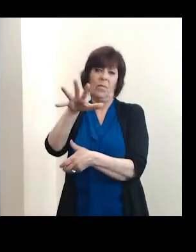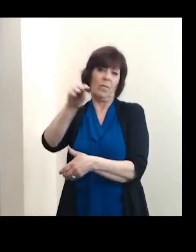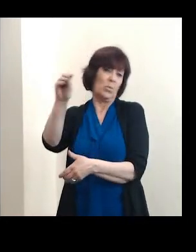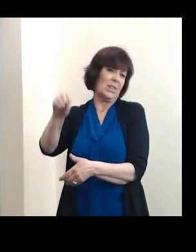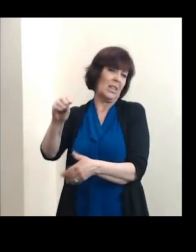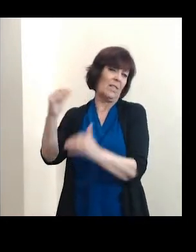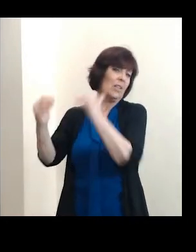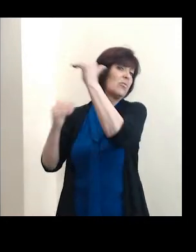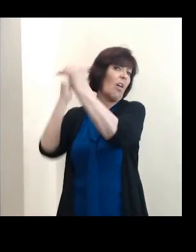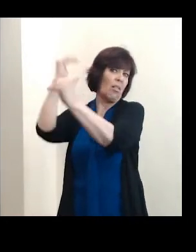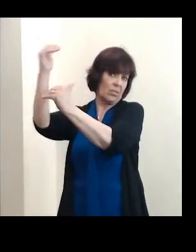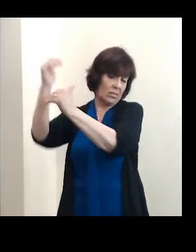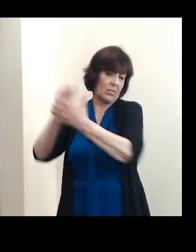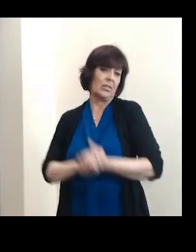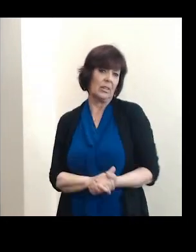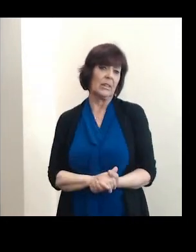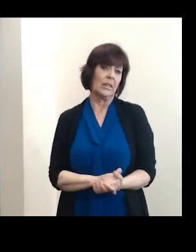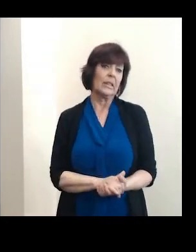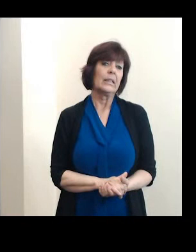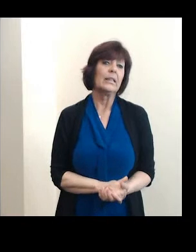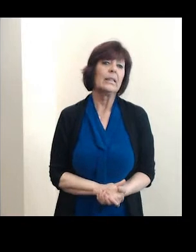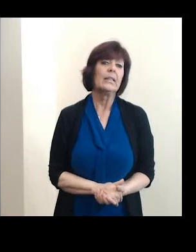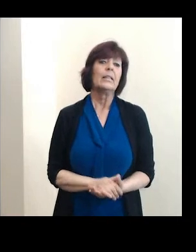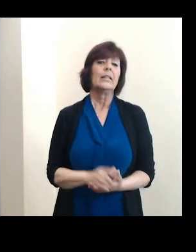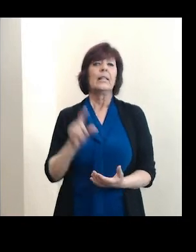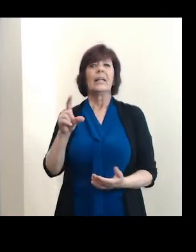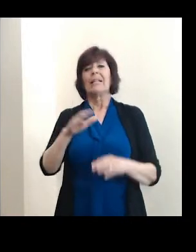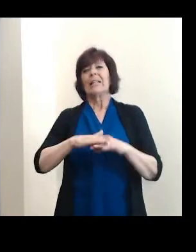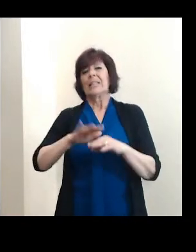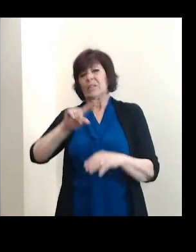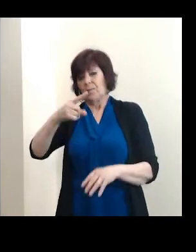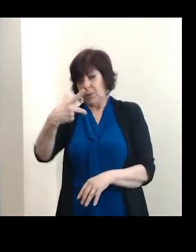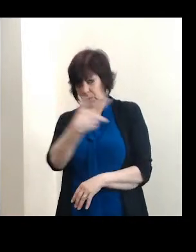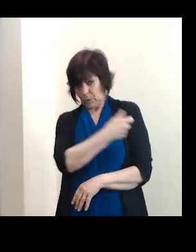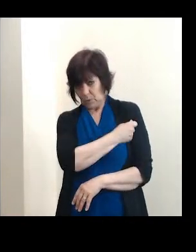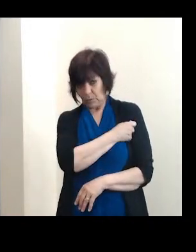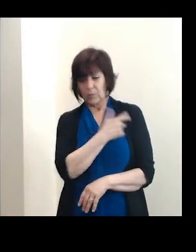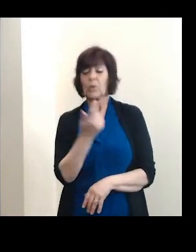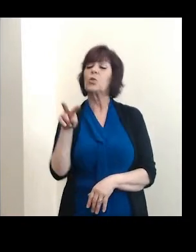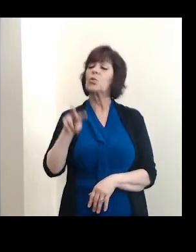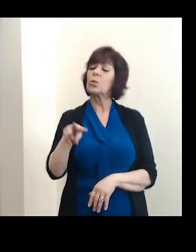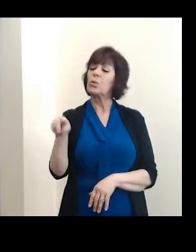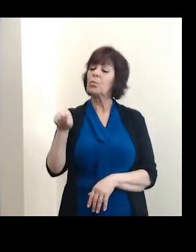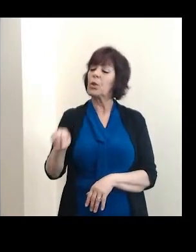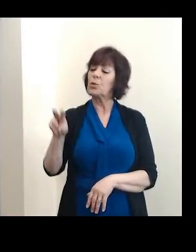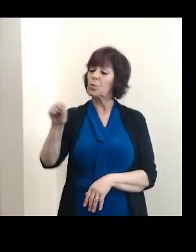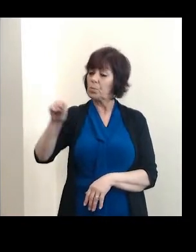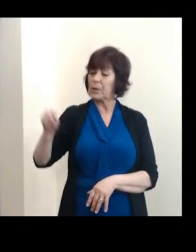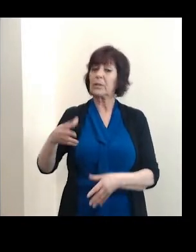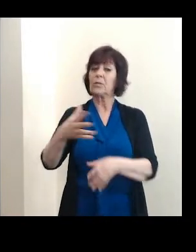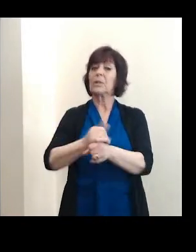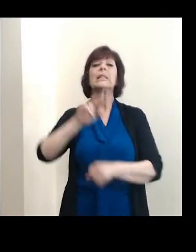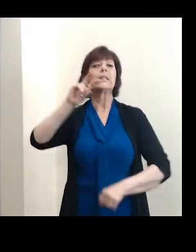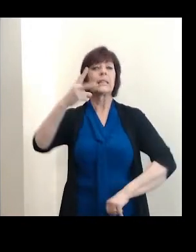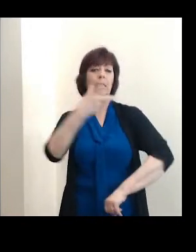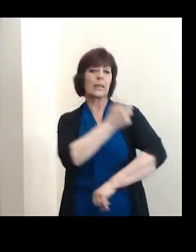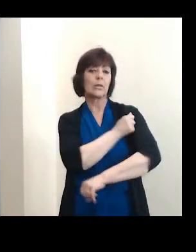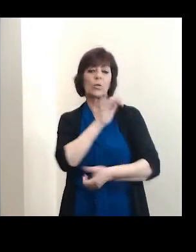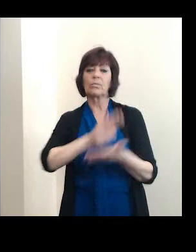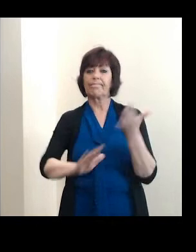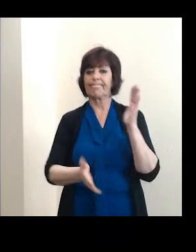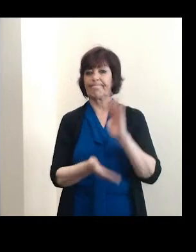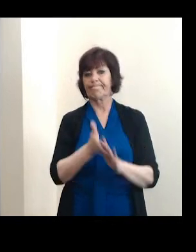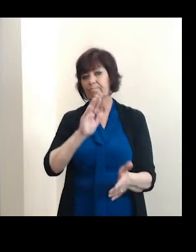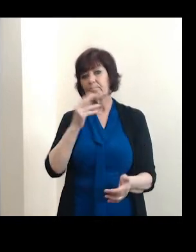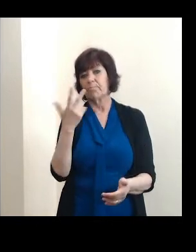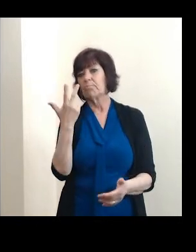adults when you include the 18-year-olds and up, have received a first dose, and 22.2% have received a second dose or completed the